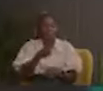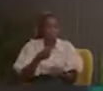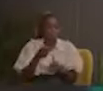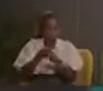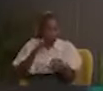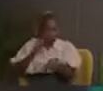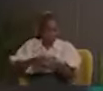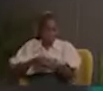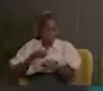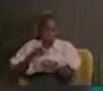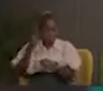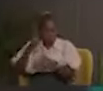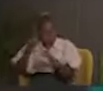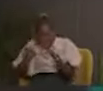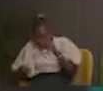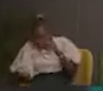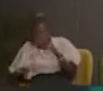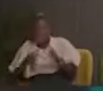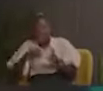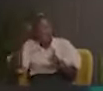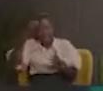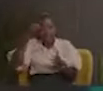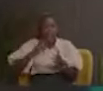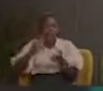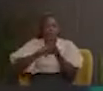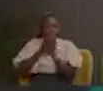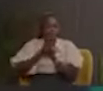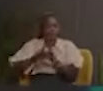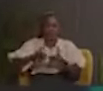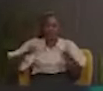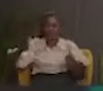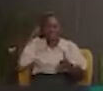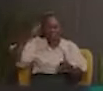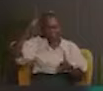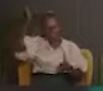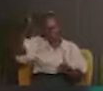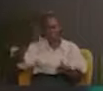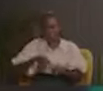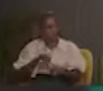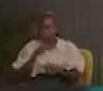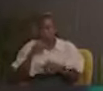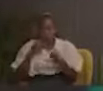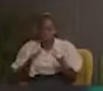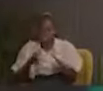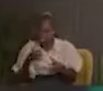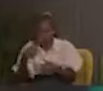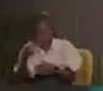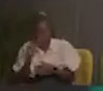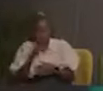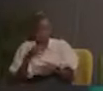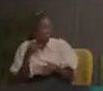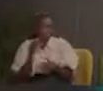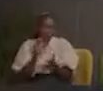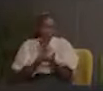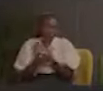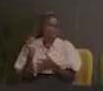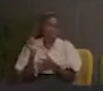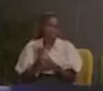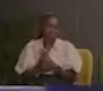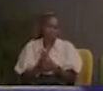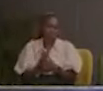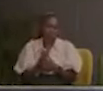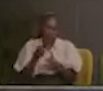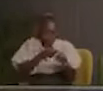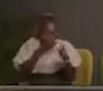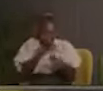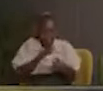child, I knew I was going to be great. And there was nothing else they would be told that they would believe otherwise. And from that standpoint, they began